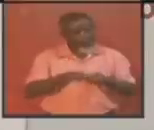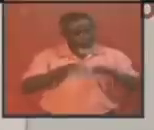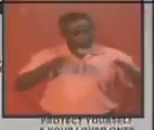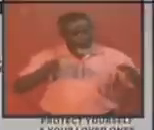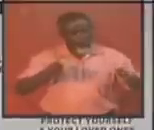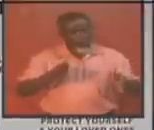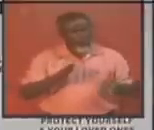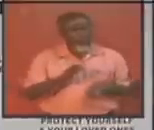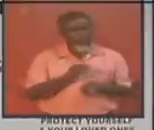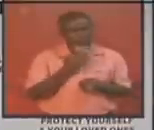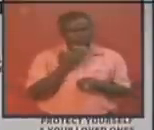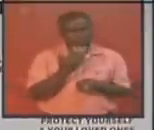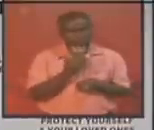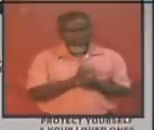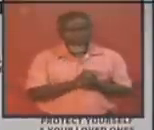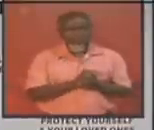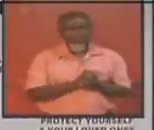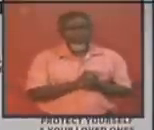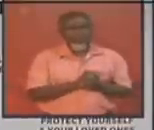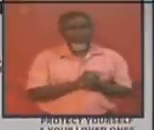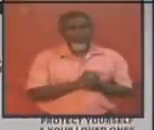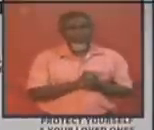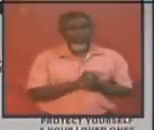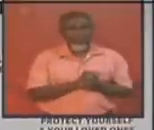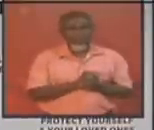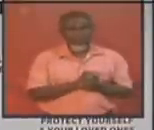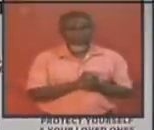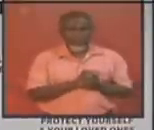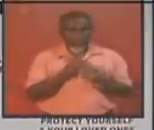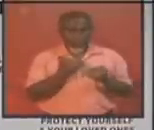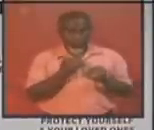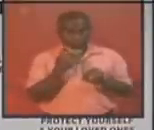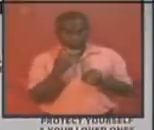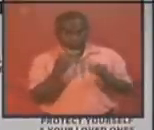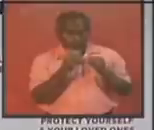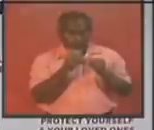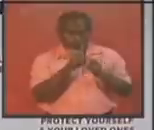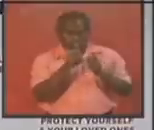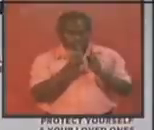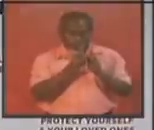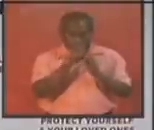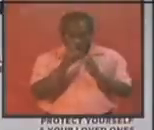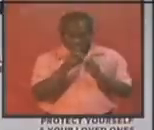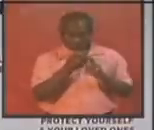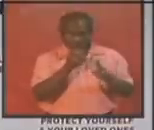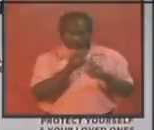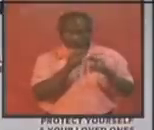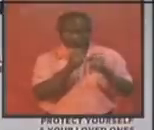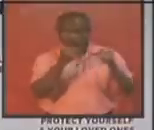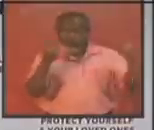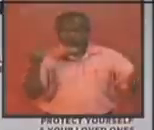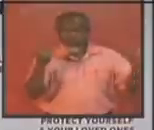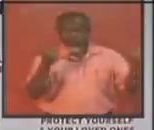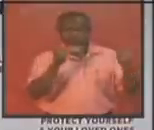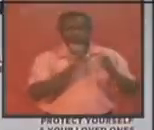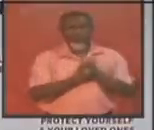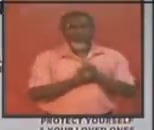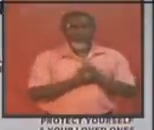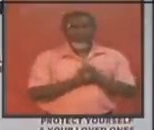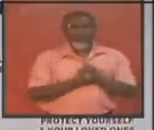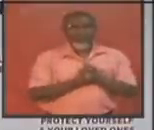Thank you very much, Minister. And we go now to a follow-up question. One brief question from Newsday, please.